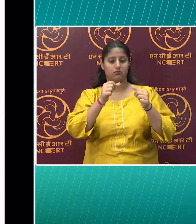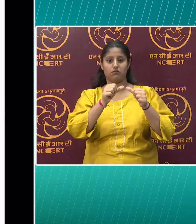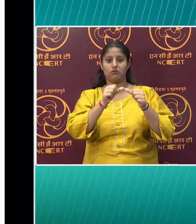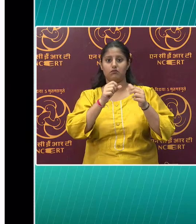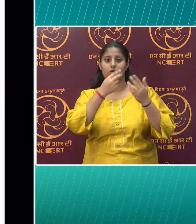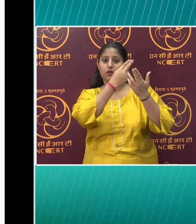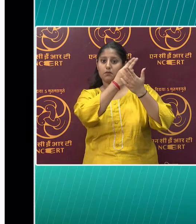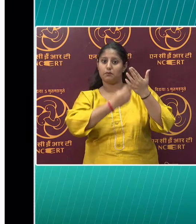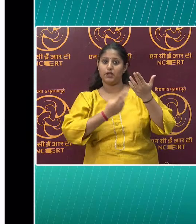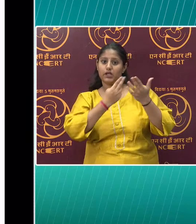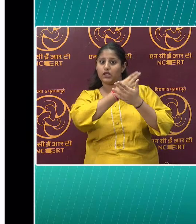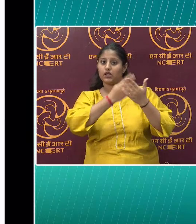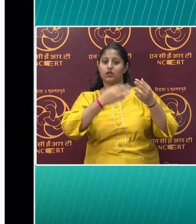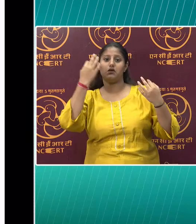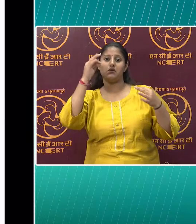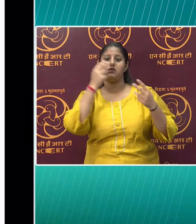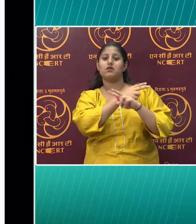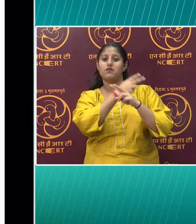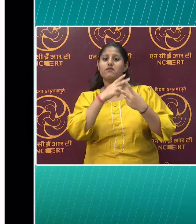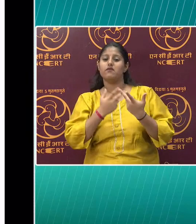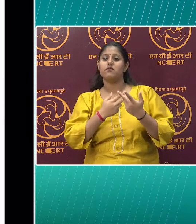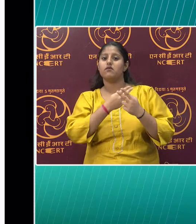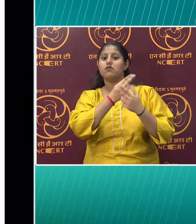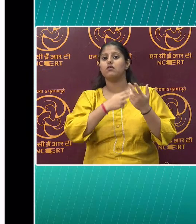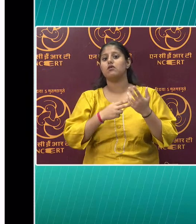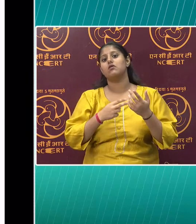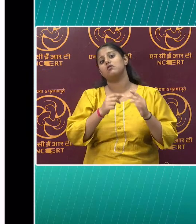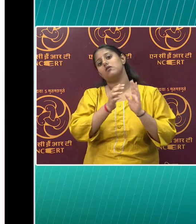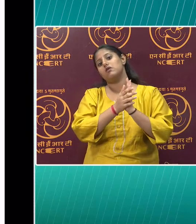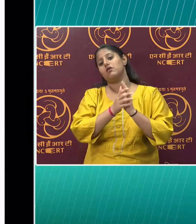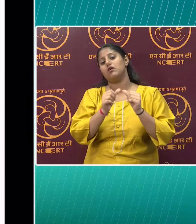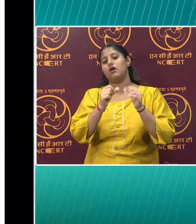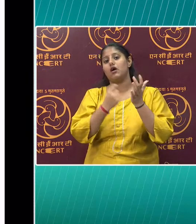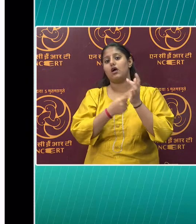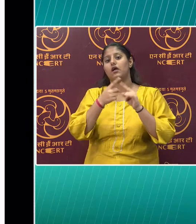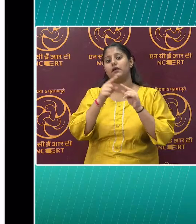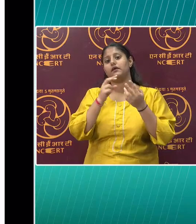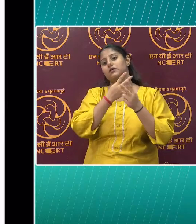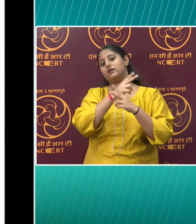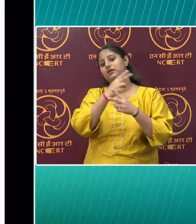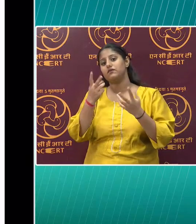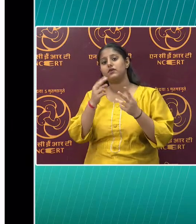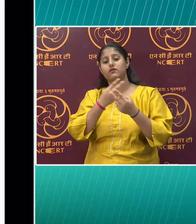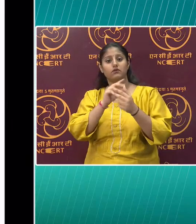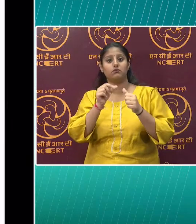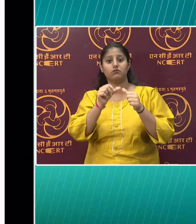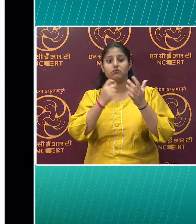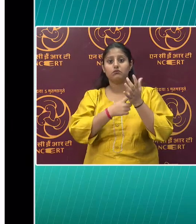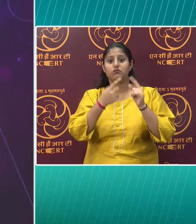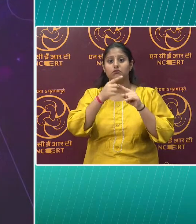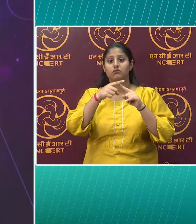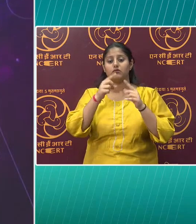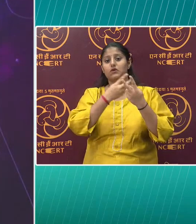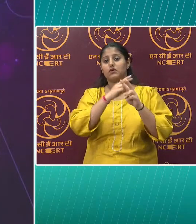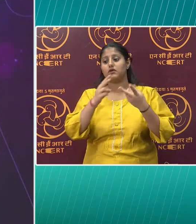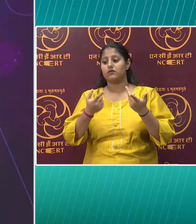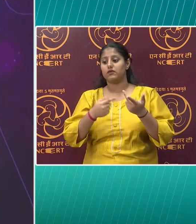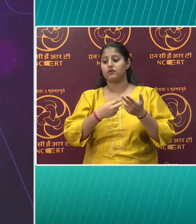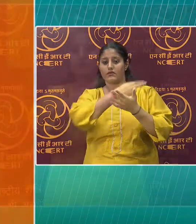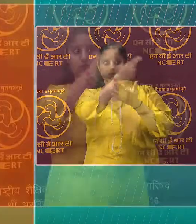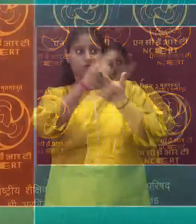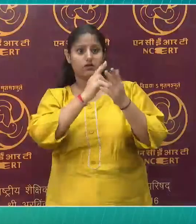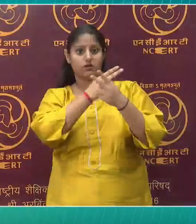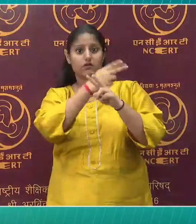art, you might be knowing that's very different kind of art. Yeah, it's very rich with It's all called the tribals, yeah. tribal art, the gold Tribals, art, they